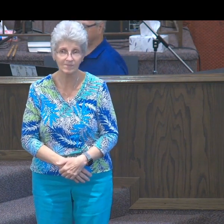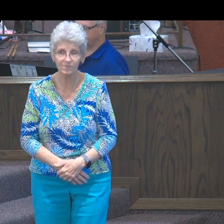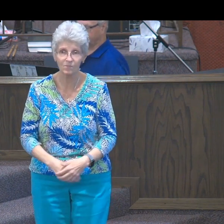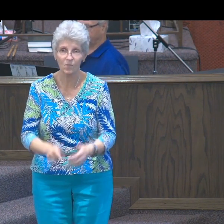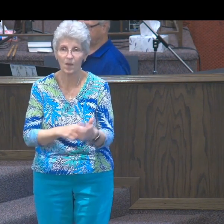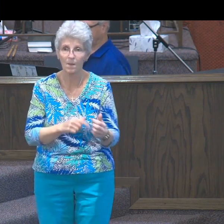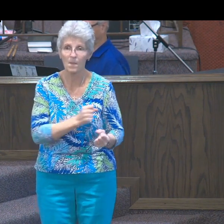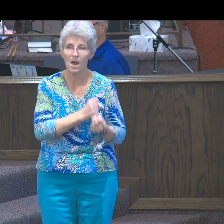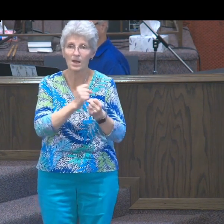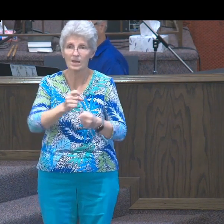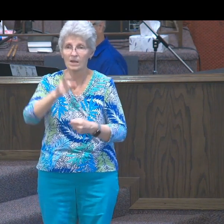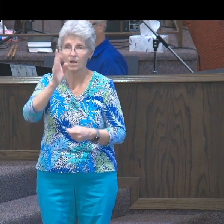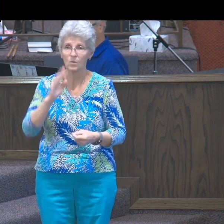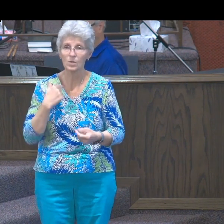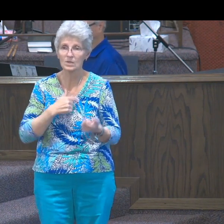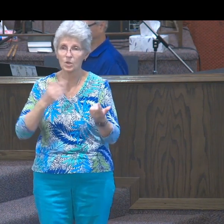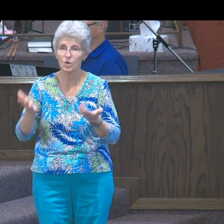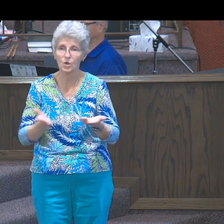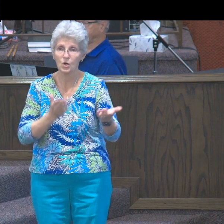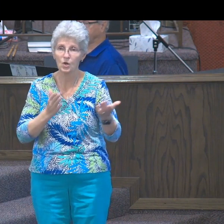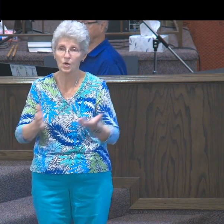What a mighty God we